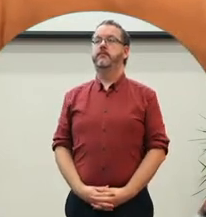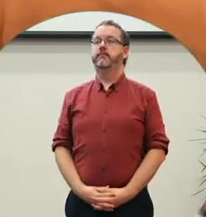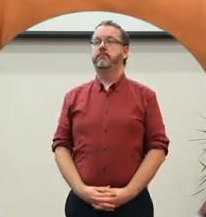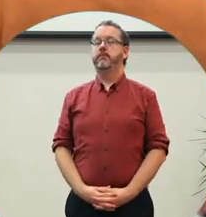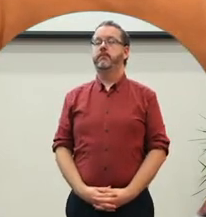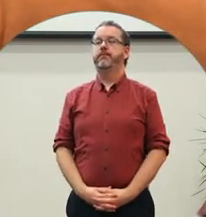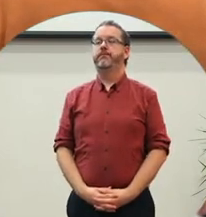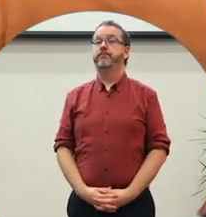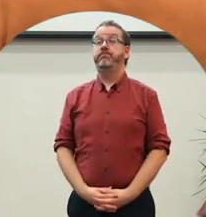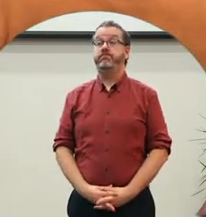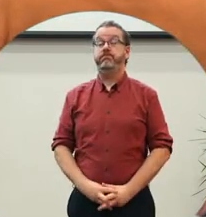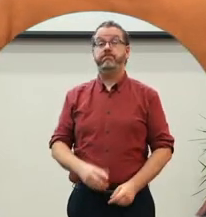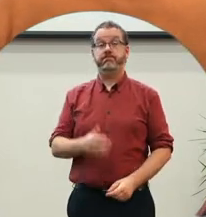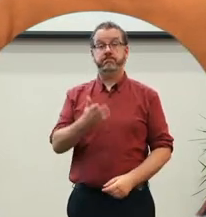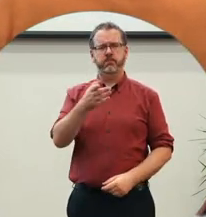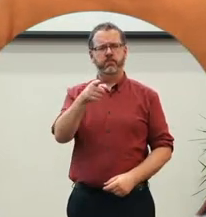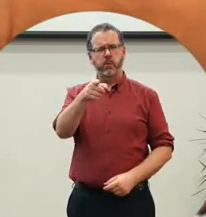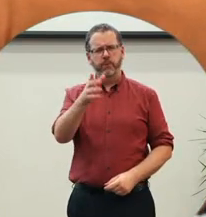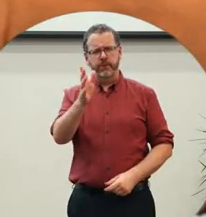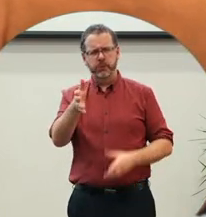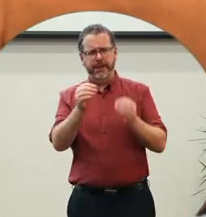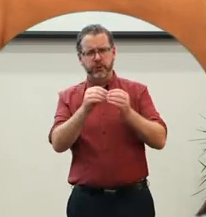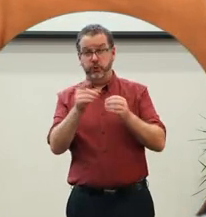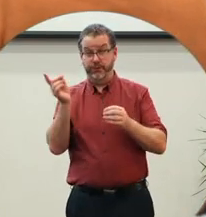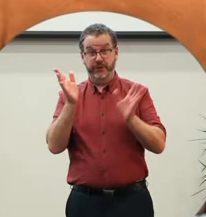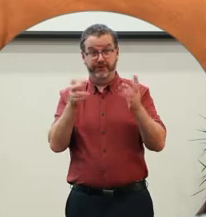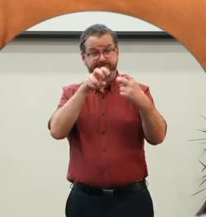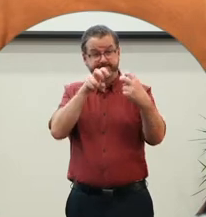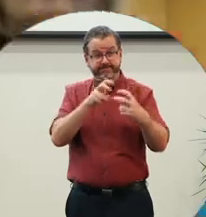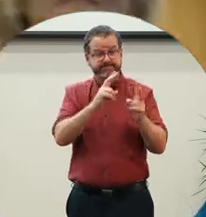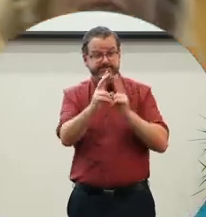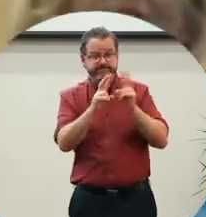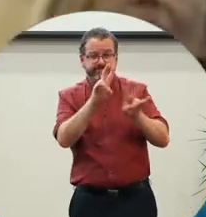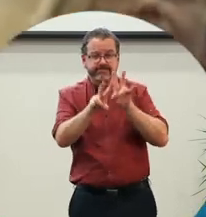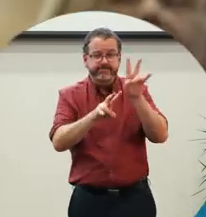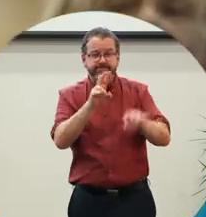you've mentioned that you talked to Rose, and I'm just wondering